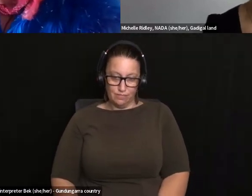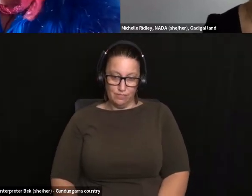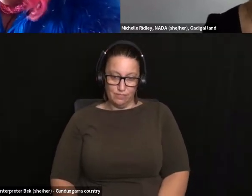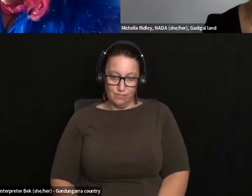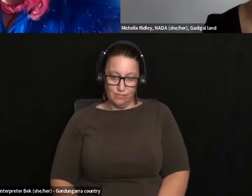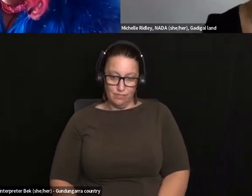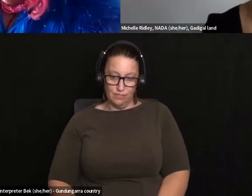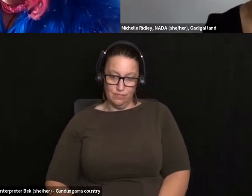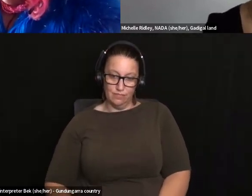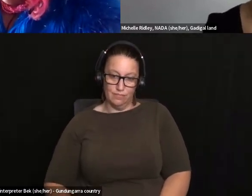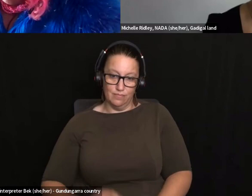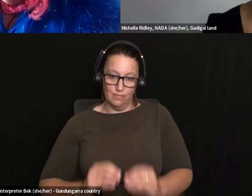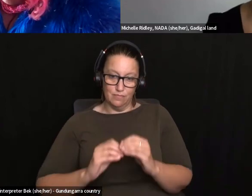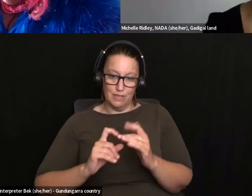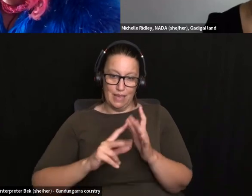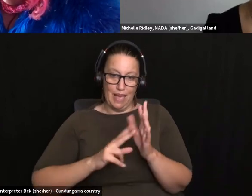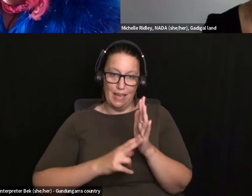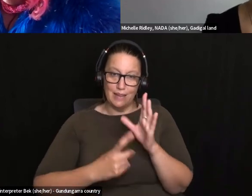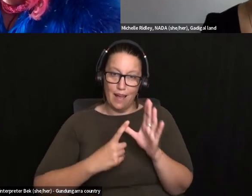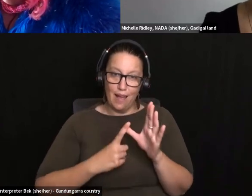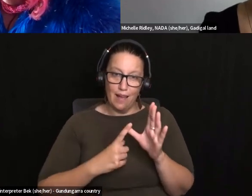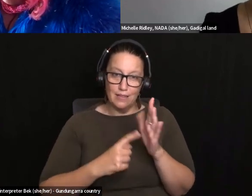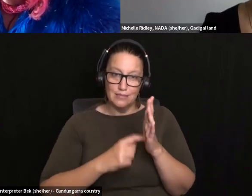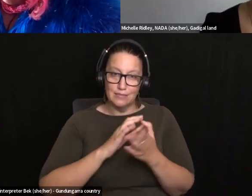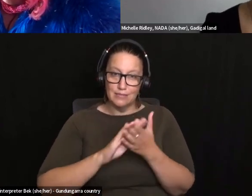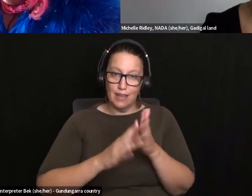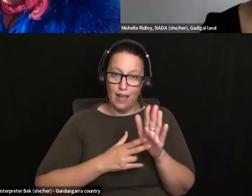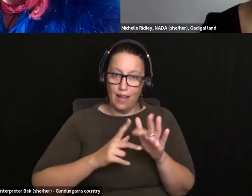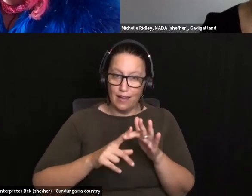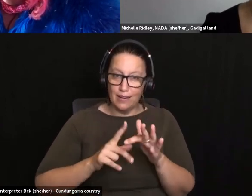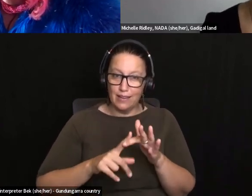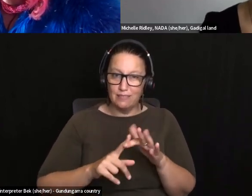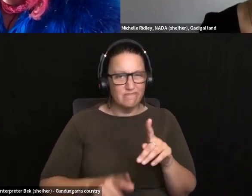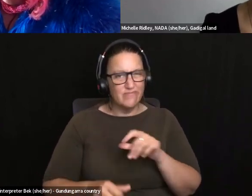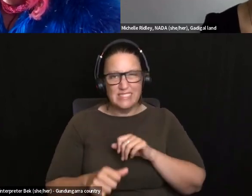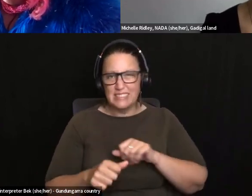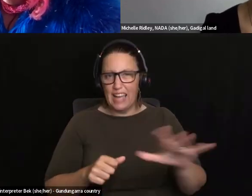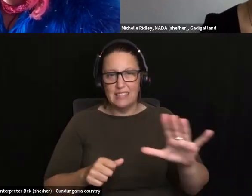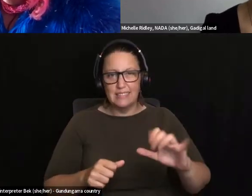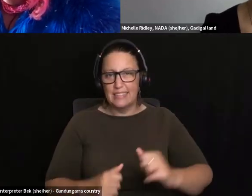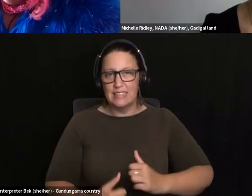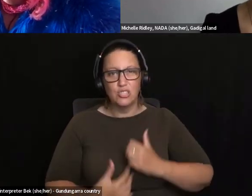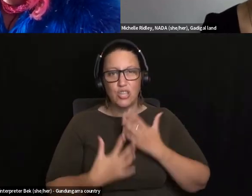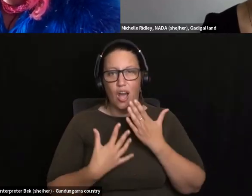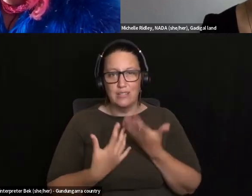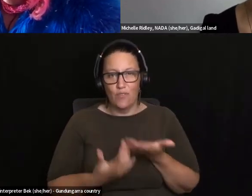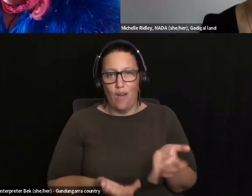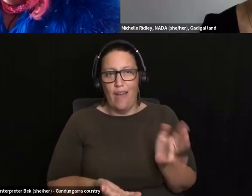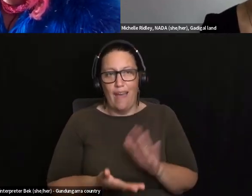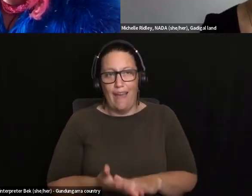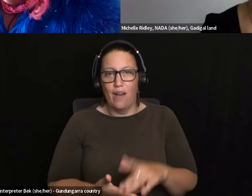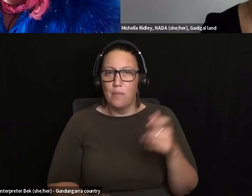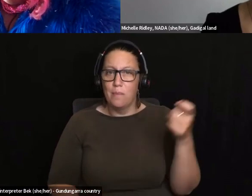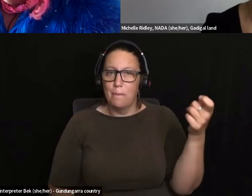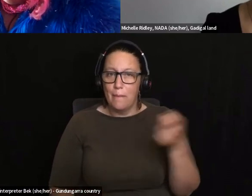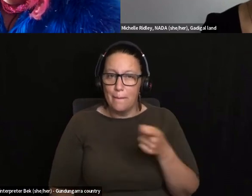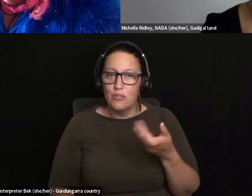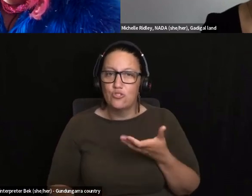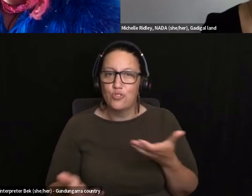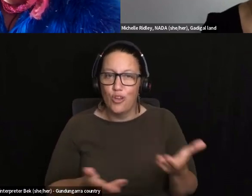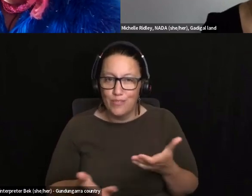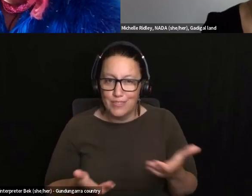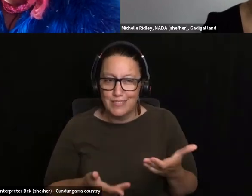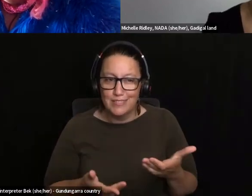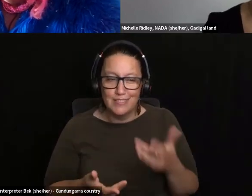involvement as well, and really good insights into how our member services and how important it is to engage with consumers and